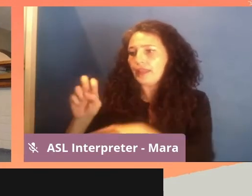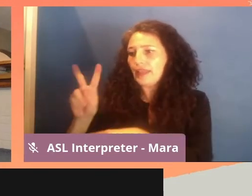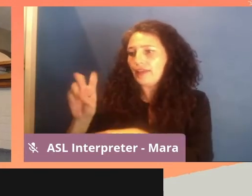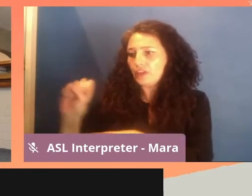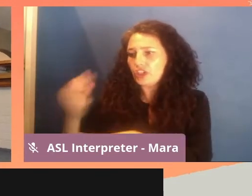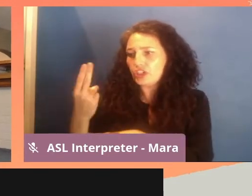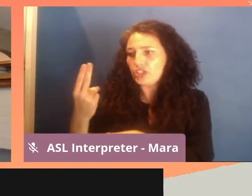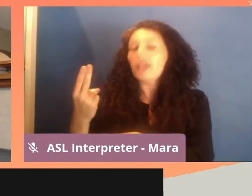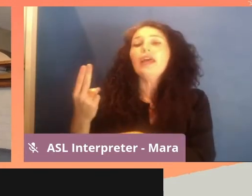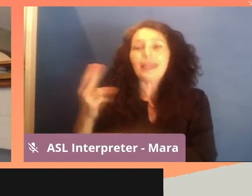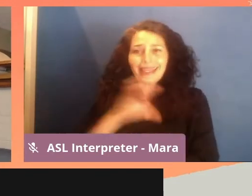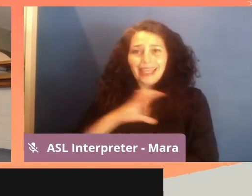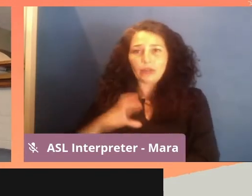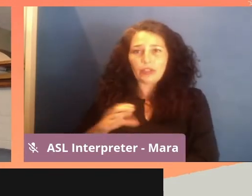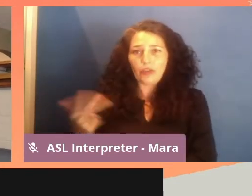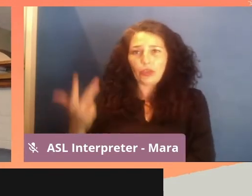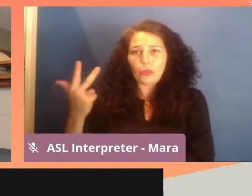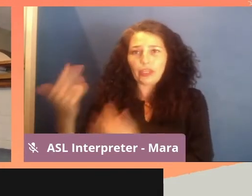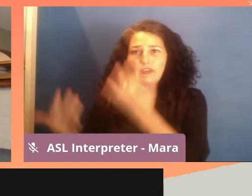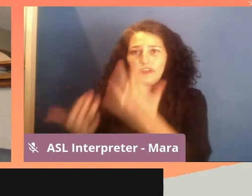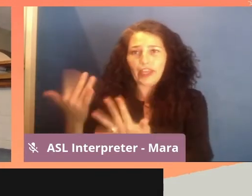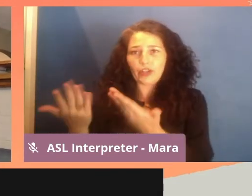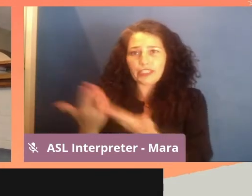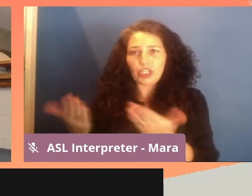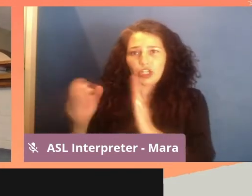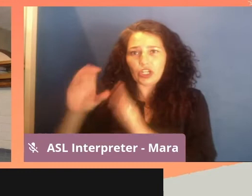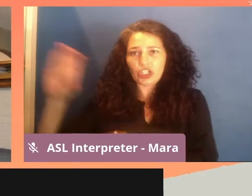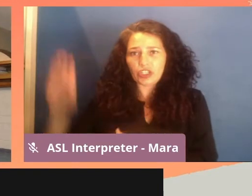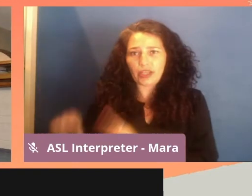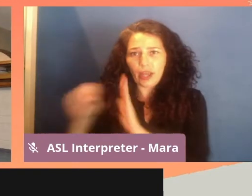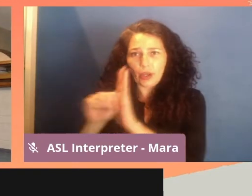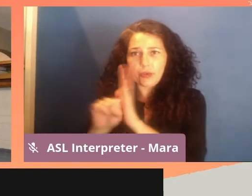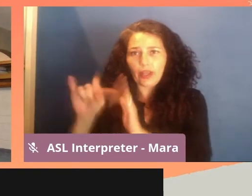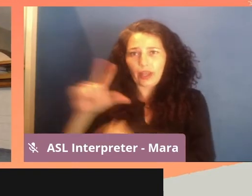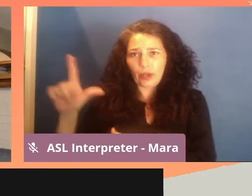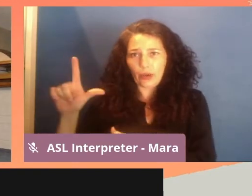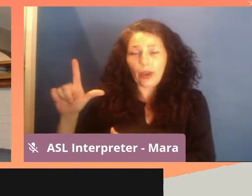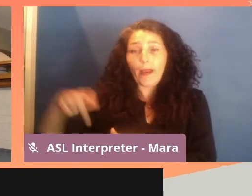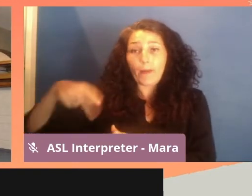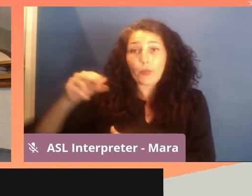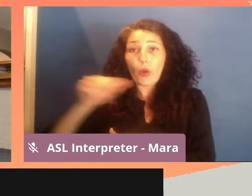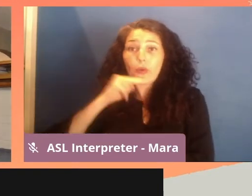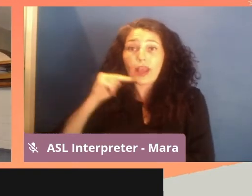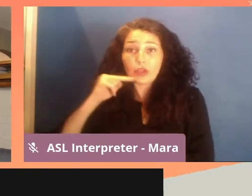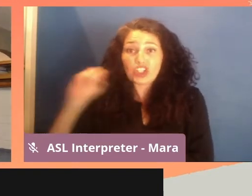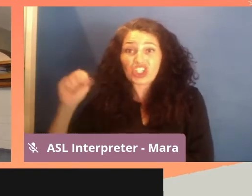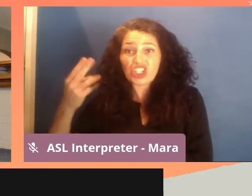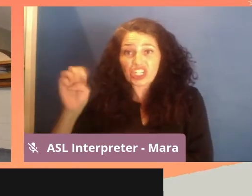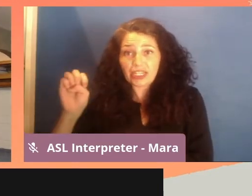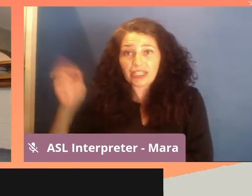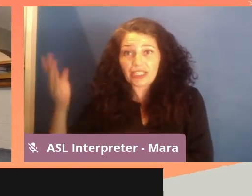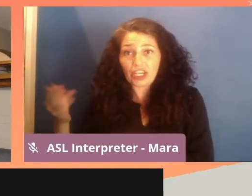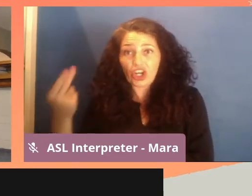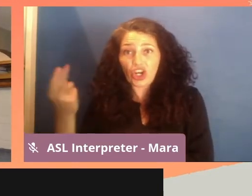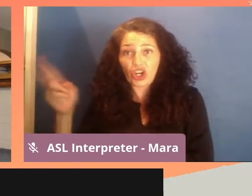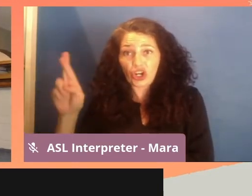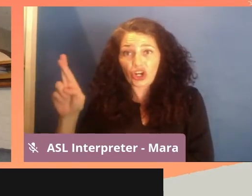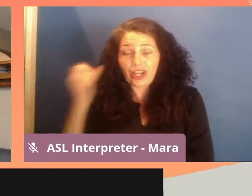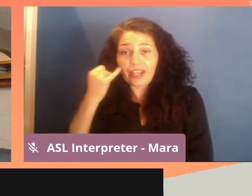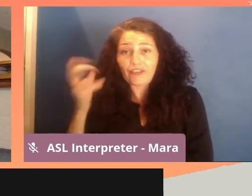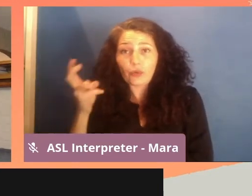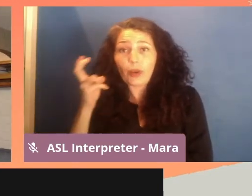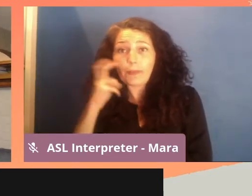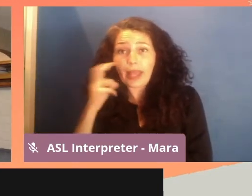Three Fires, here in Chicago, Illinois. My pronouns are she and her, and for those of you who are blind or